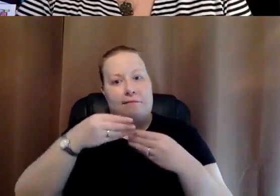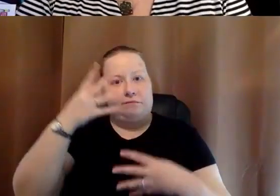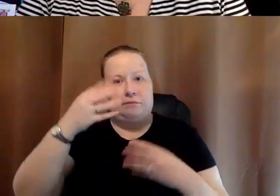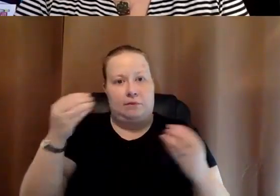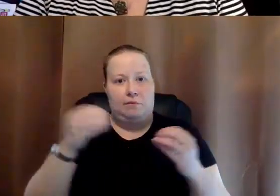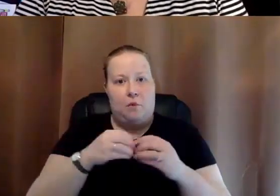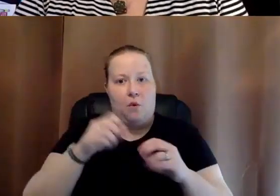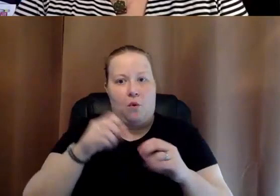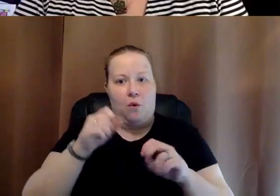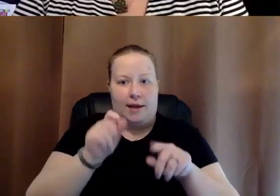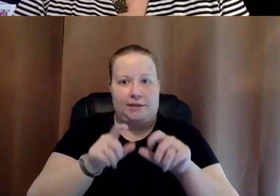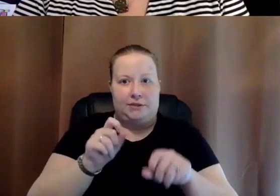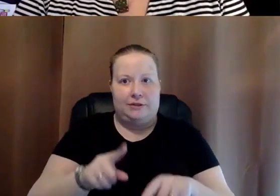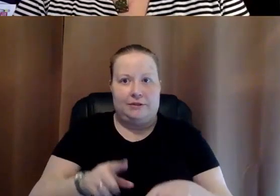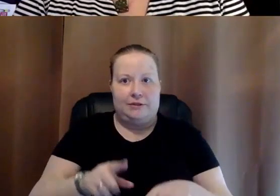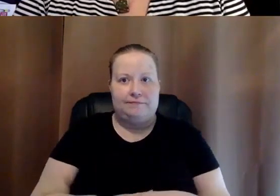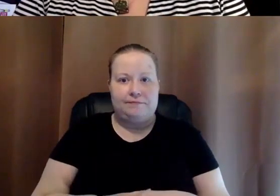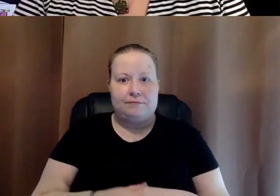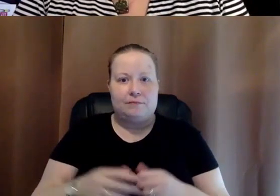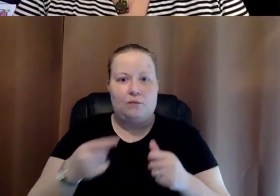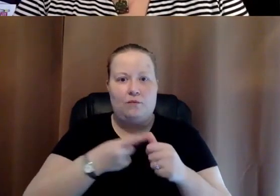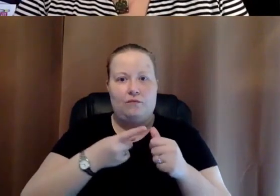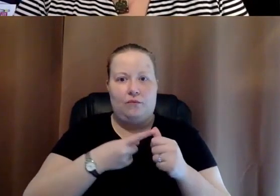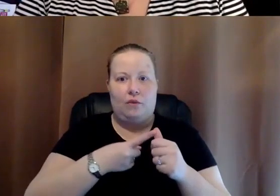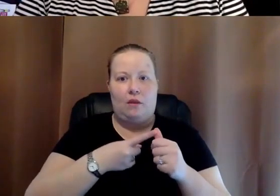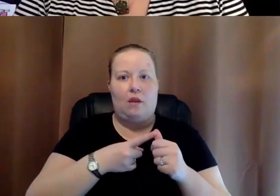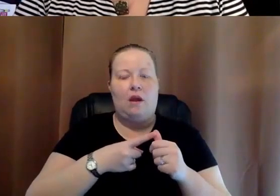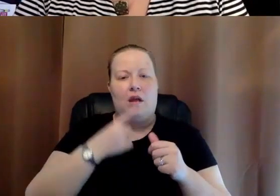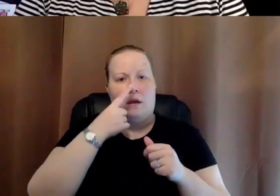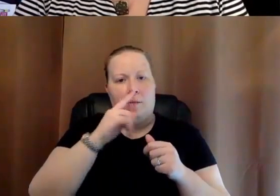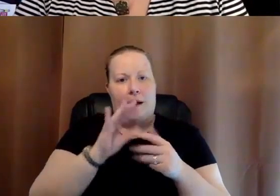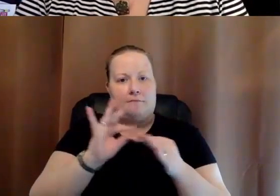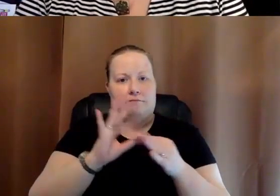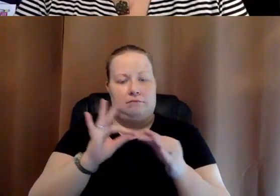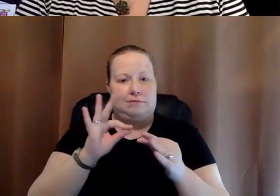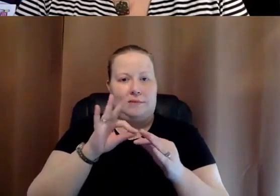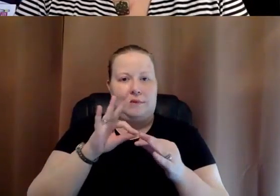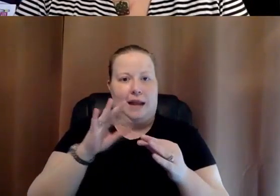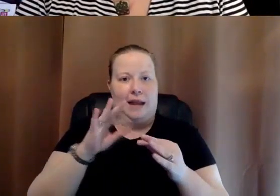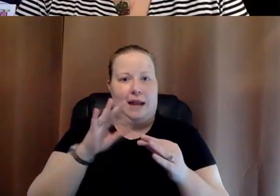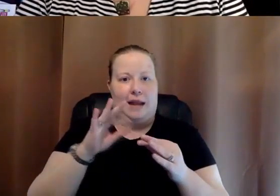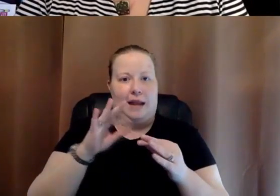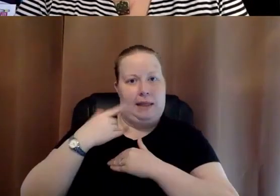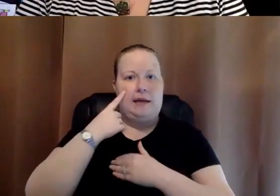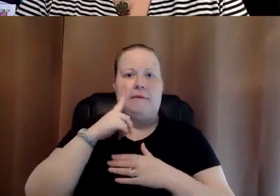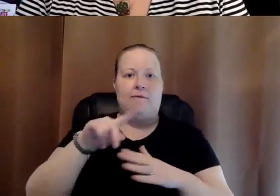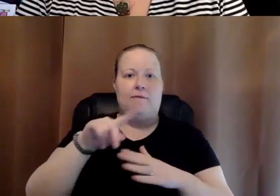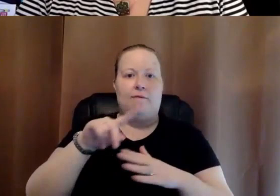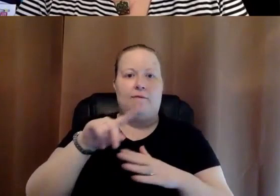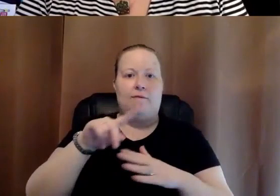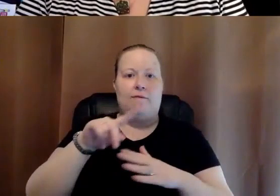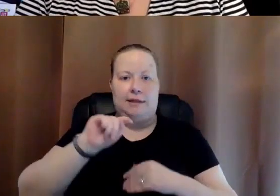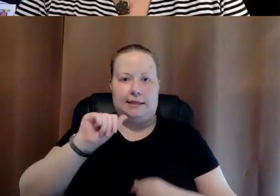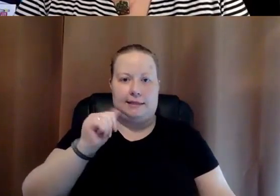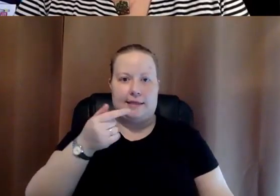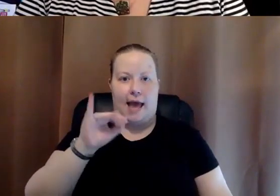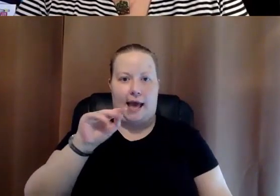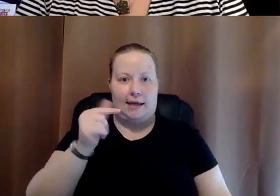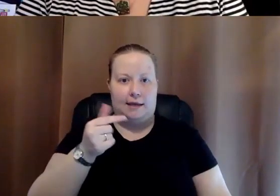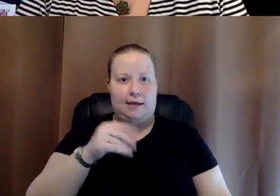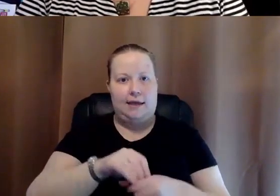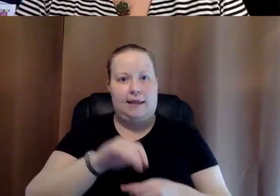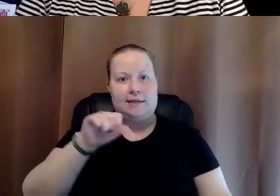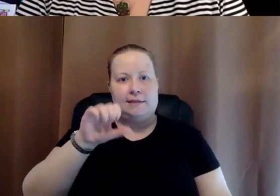you. The first one is, can you say a little bit more about the accountability for the accessibility tagging in the CS for All